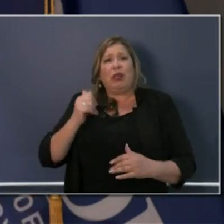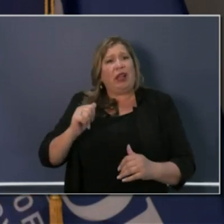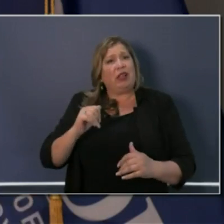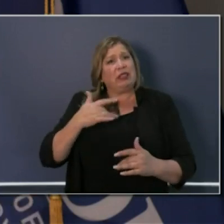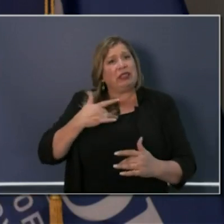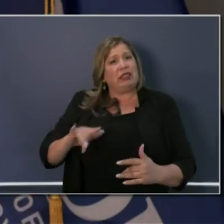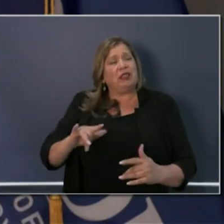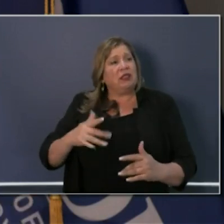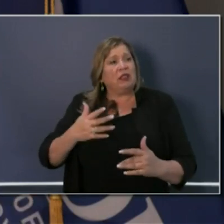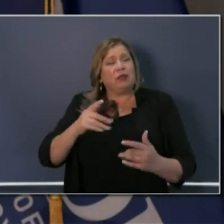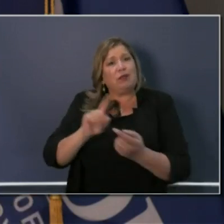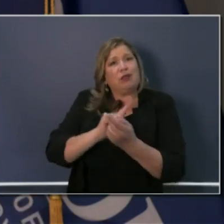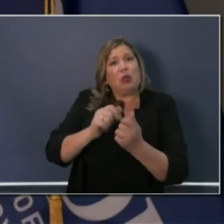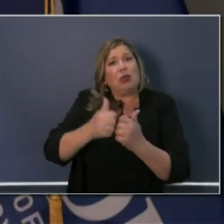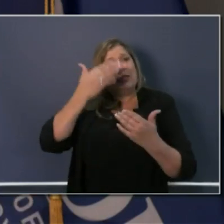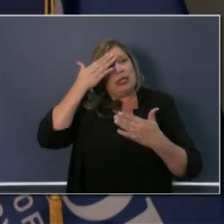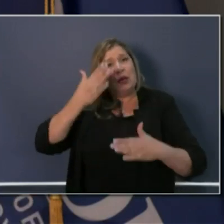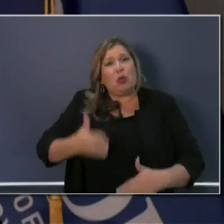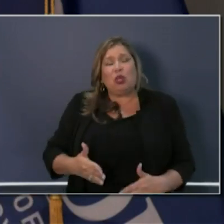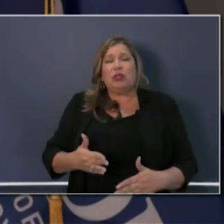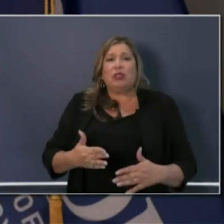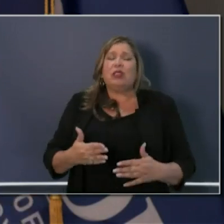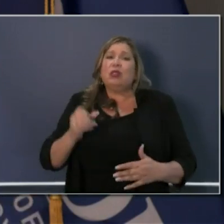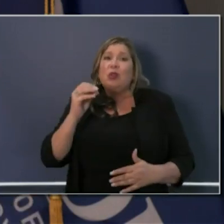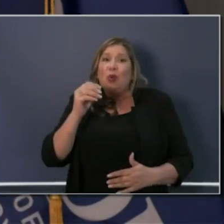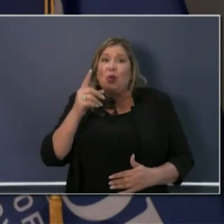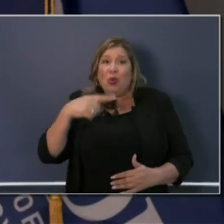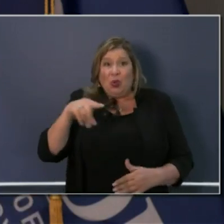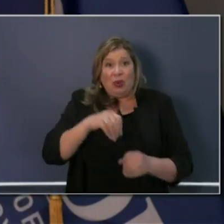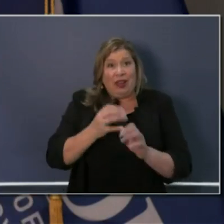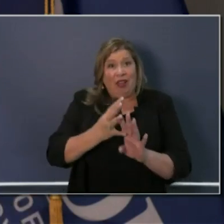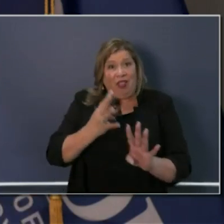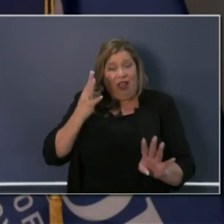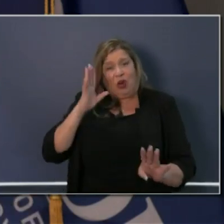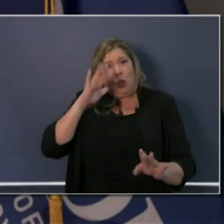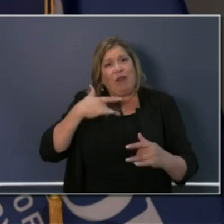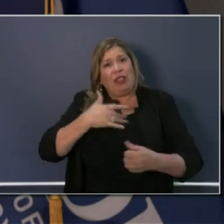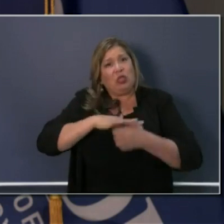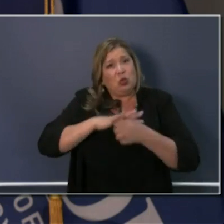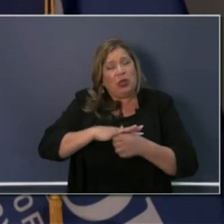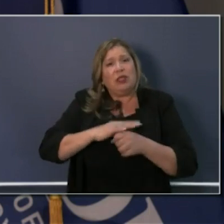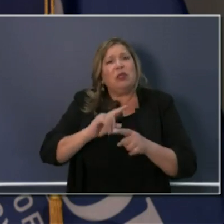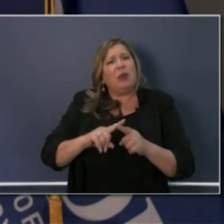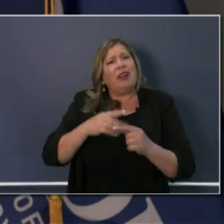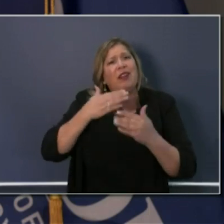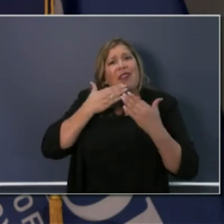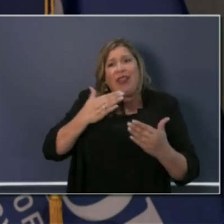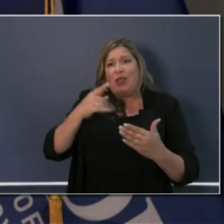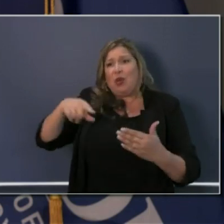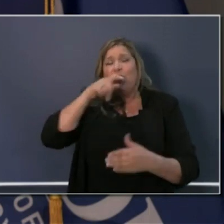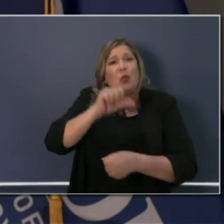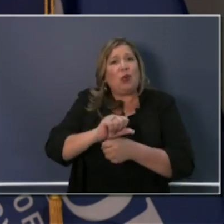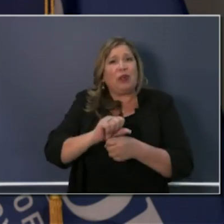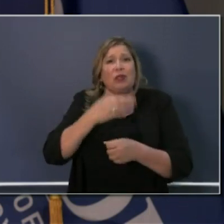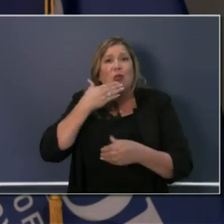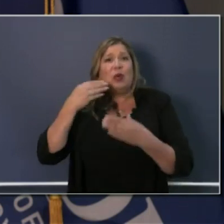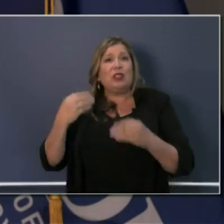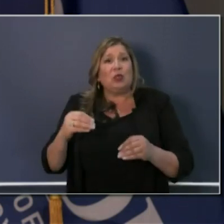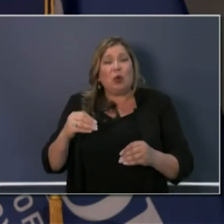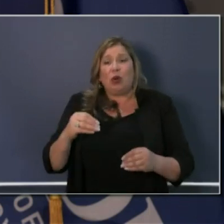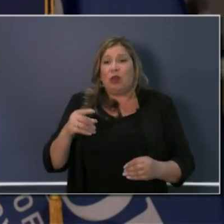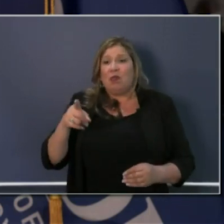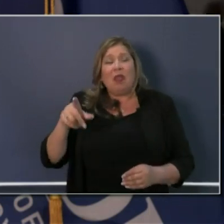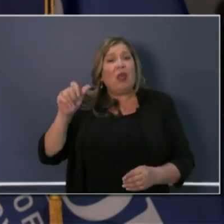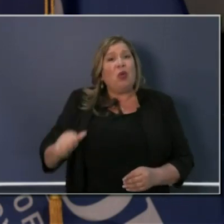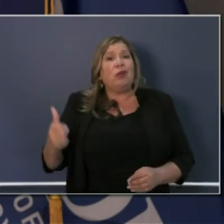and really just tip their hat, have a little smile when you're in line. I know we're all stressed, but thank them for being there. They can go on